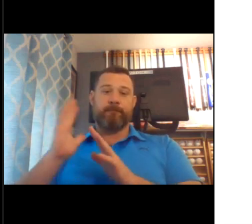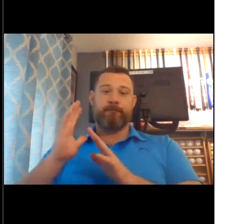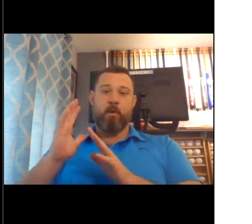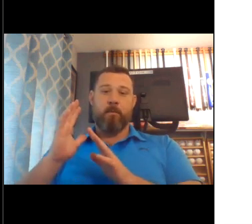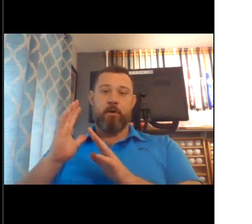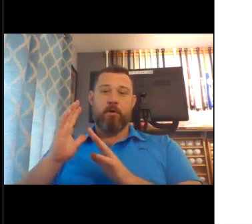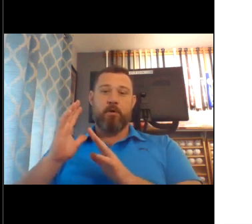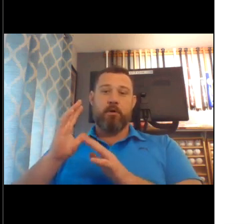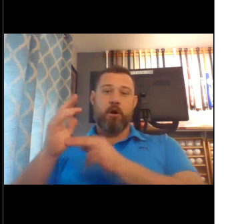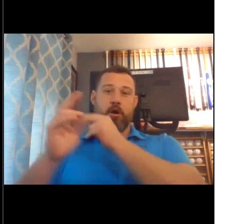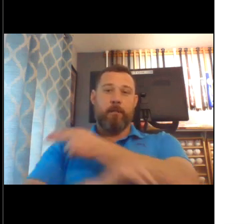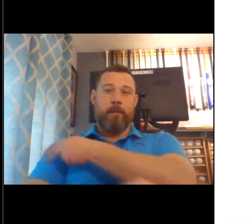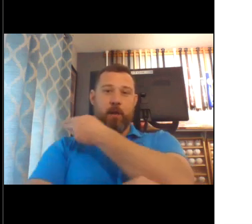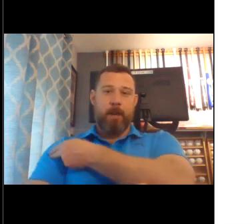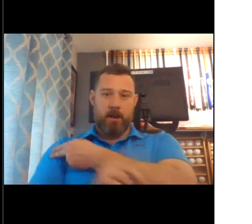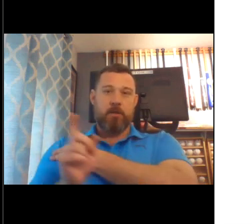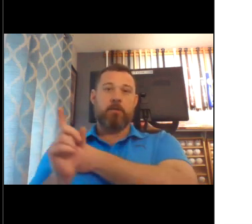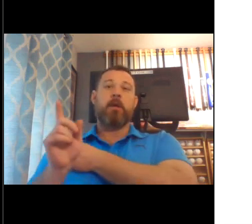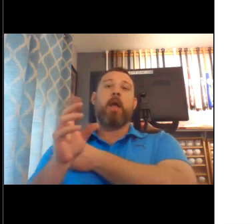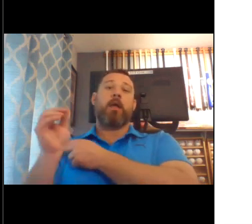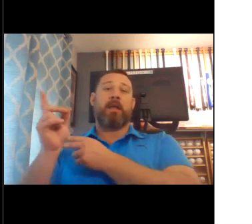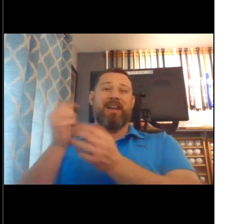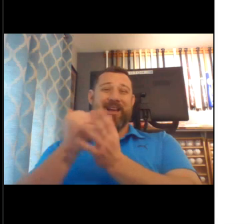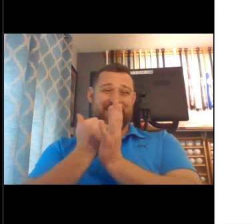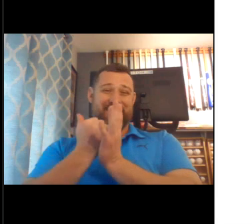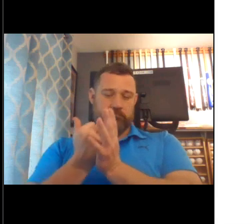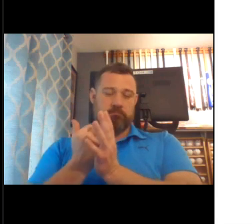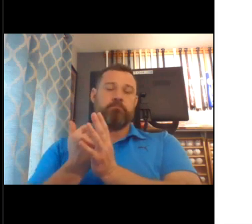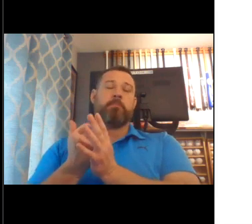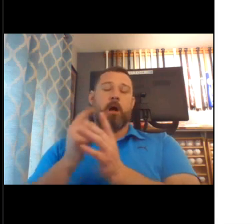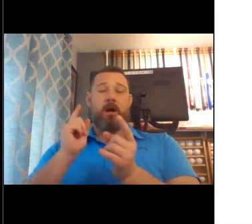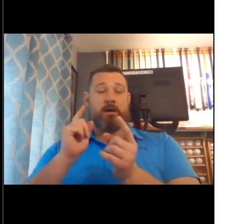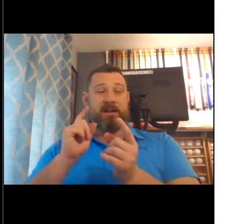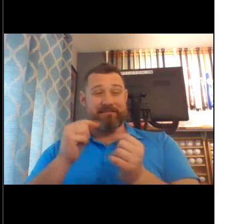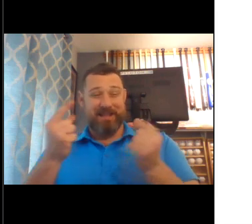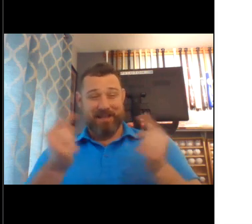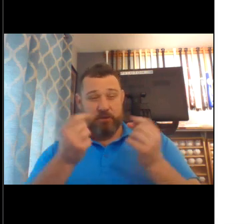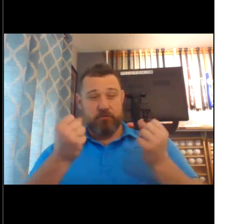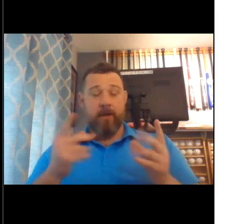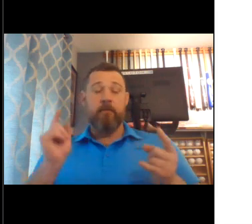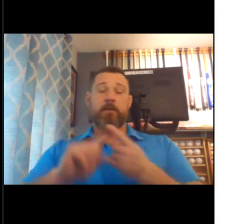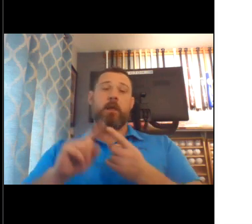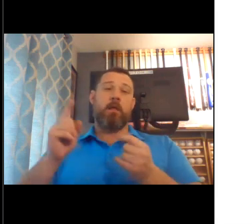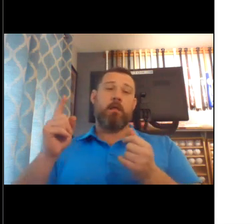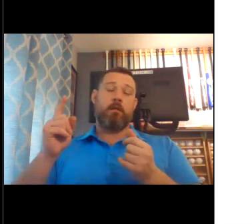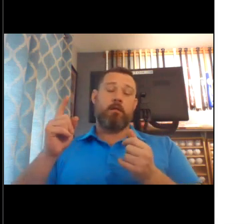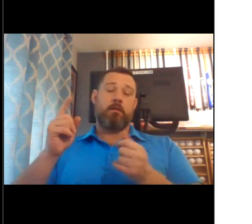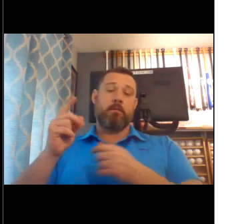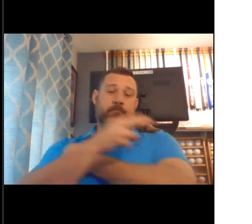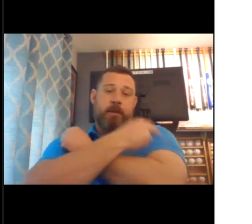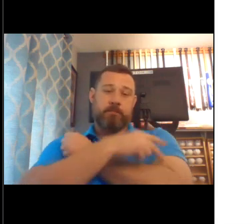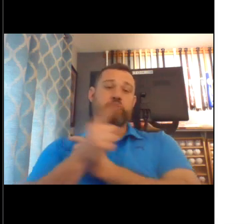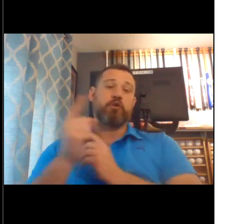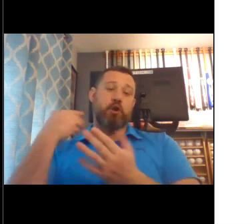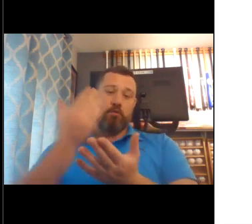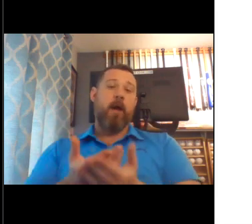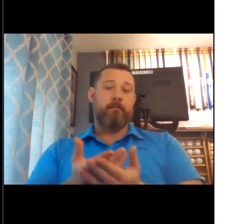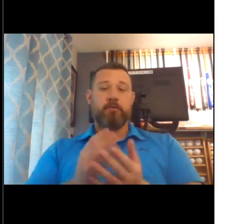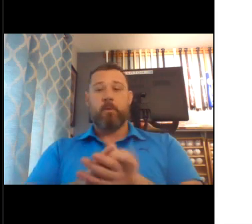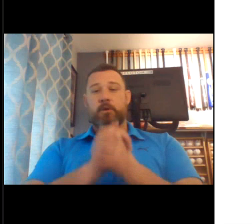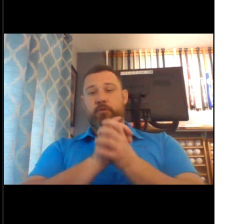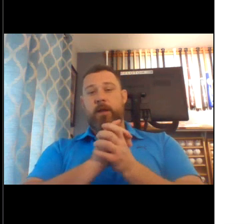used his experience as a paramedic to assist the injured drivers until first responders could arrive. So I'd like to just congratulate